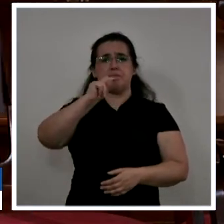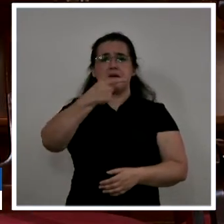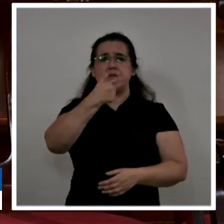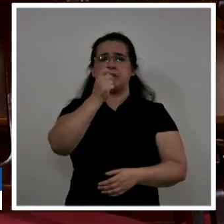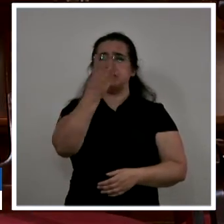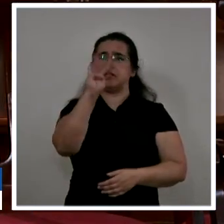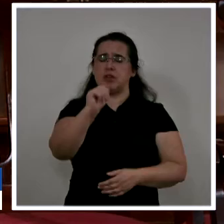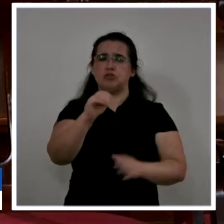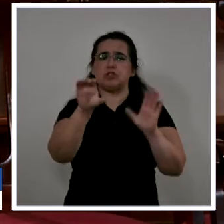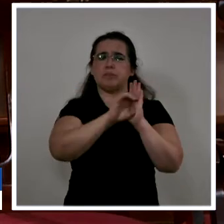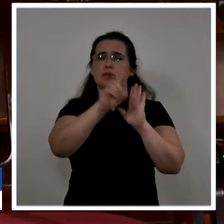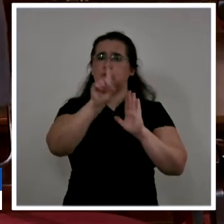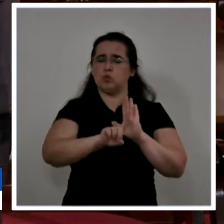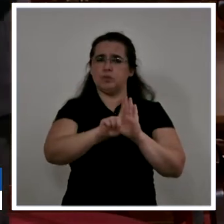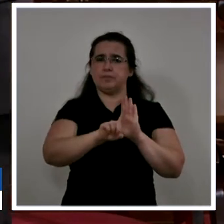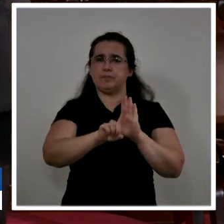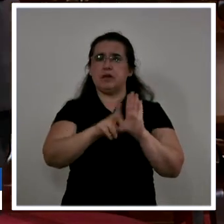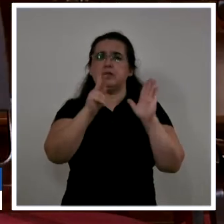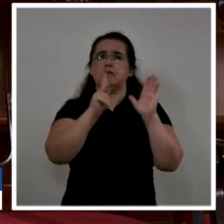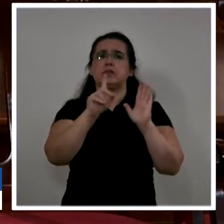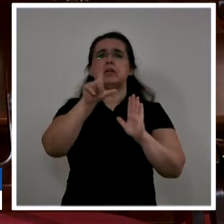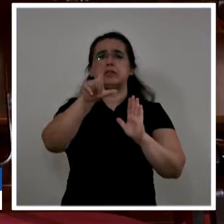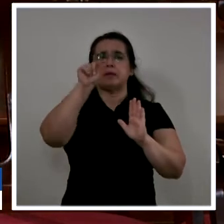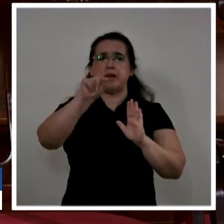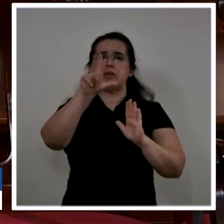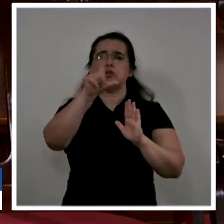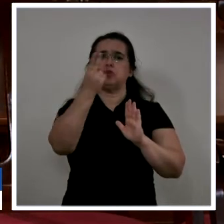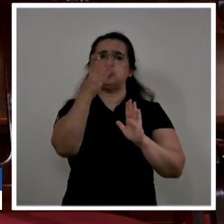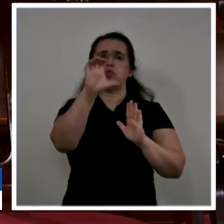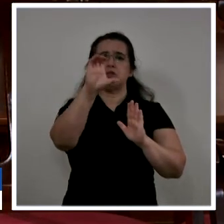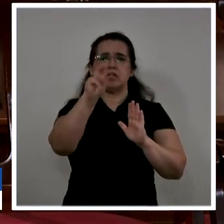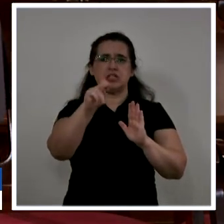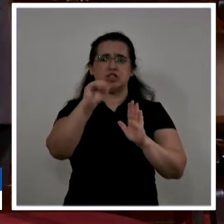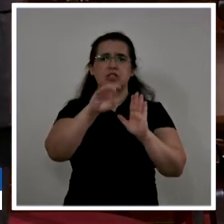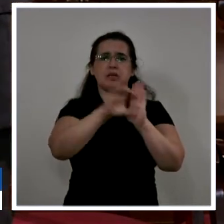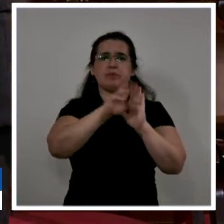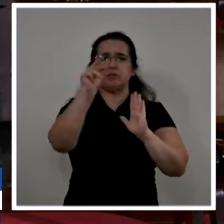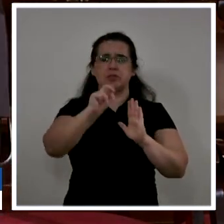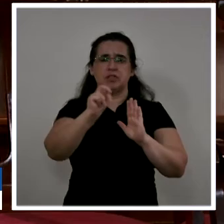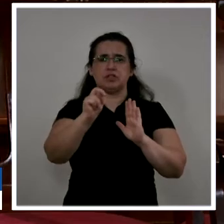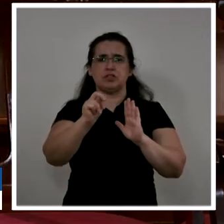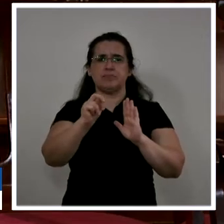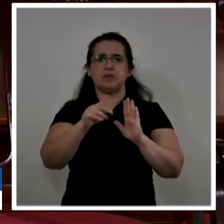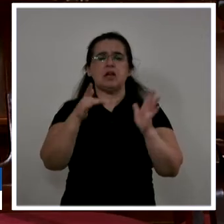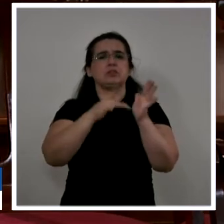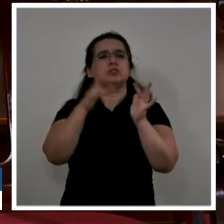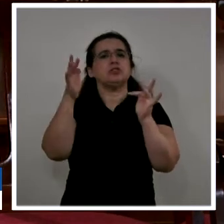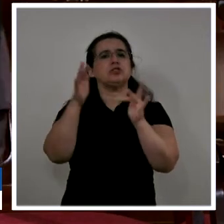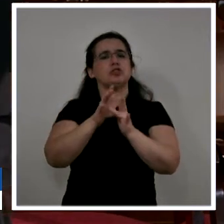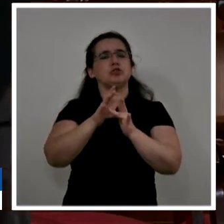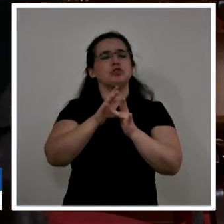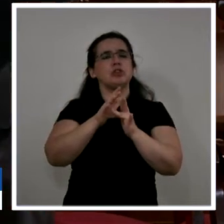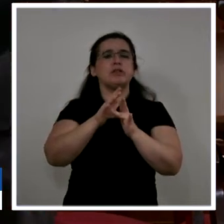de Mateus capítulo 1 and Luke 3, e Lucas capítulo 3, that Jesus had a genealogy. Que Jesus teve uma